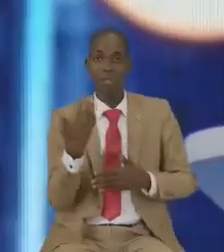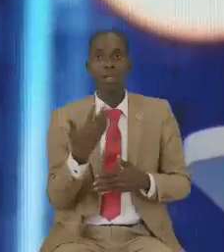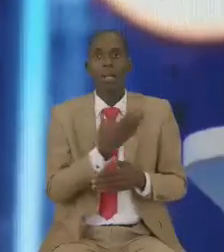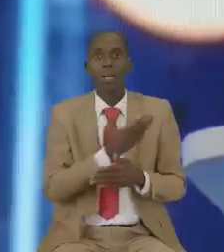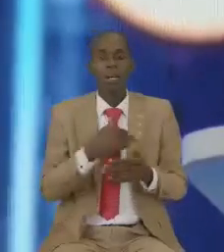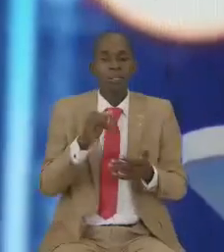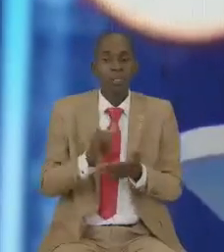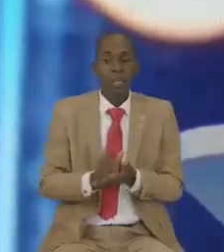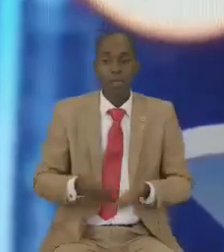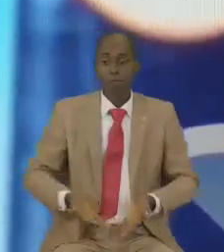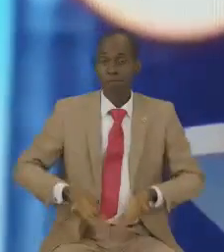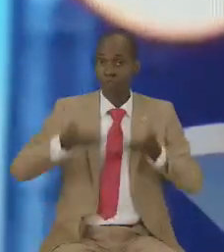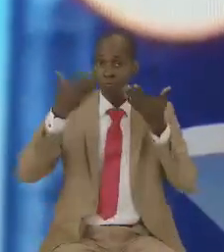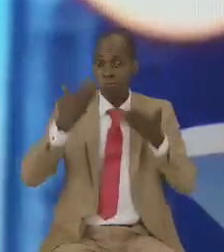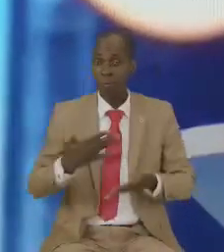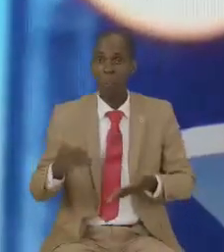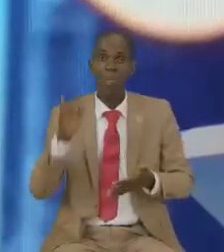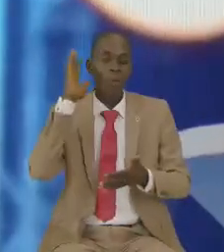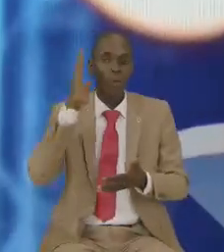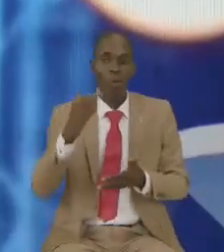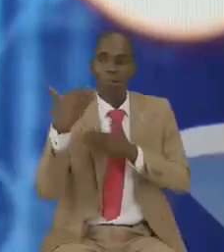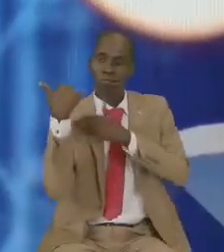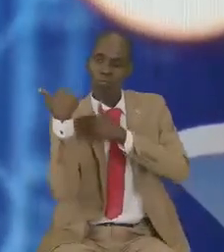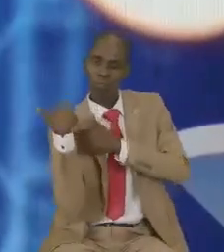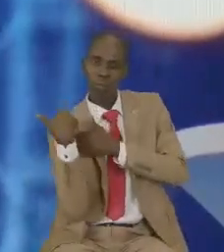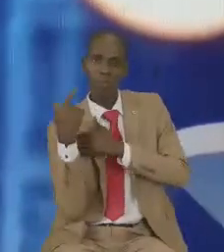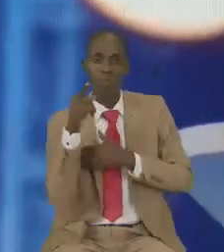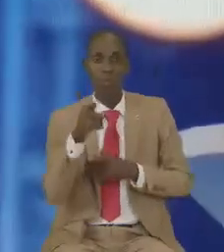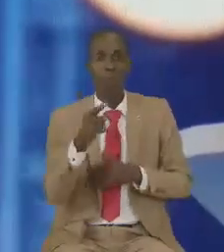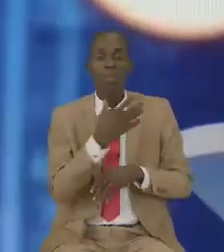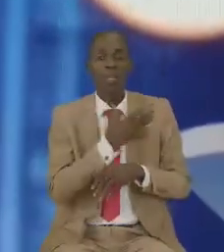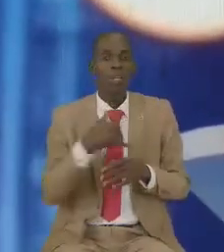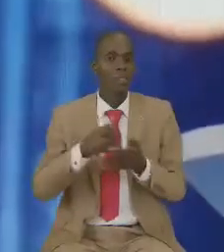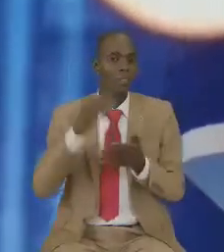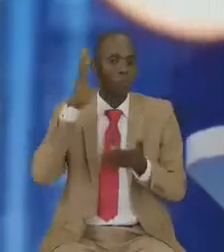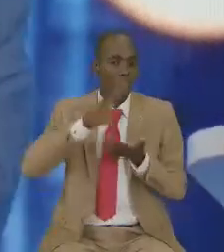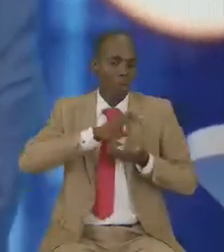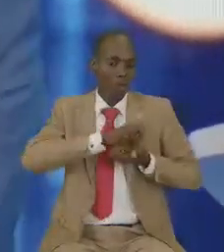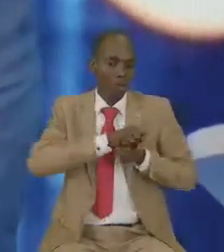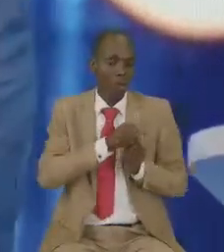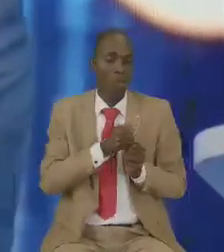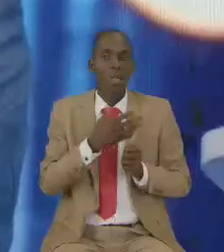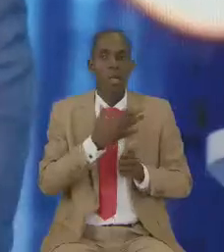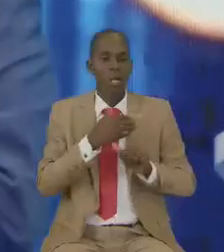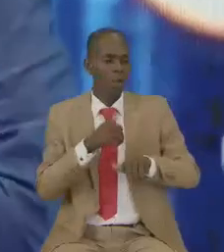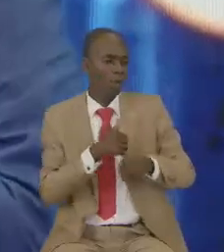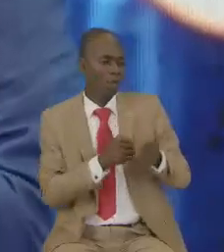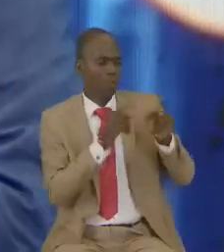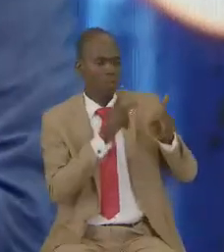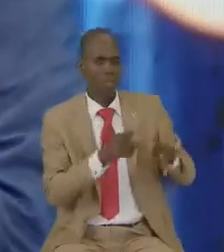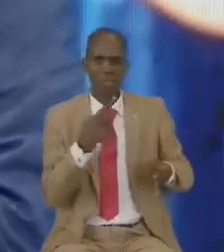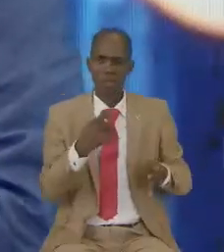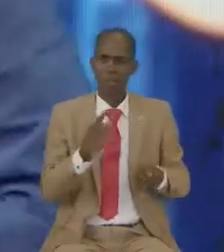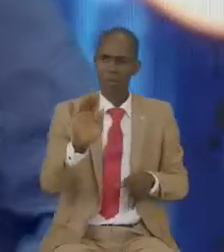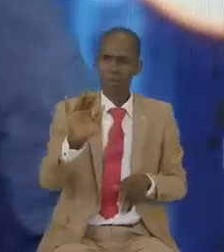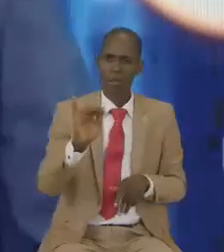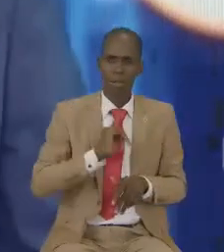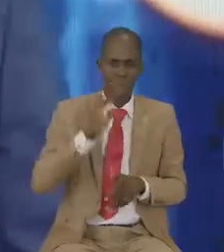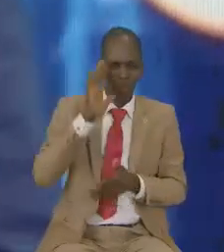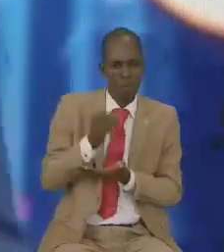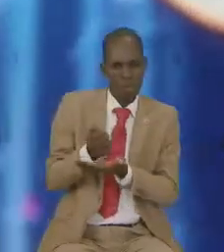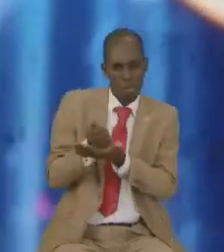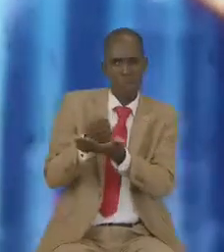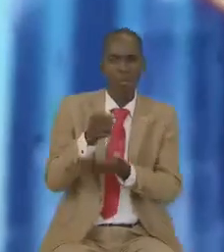overwhelm you, overweigh you, and it will crush you, and that person said, I carry that for you,